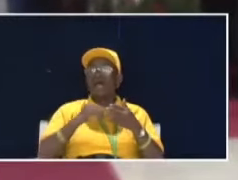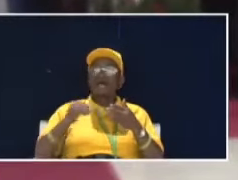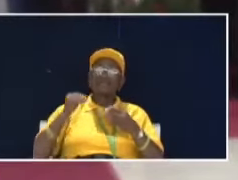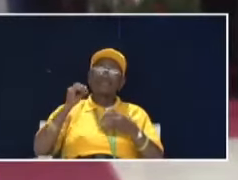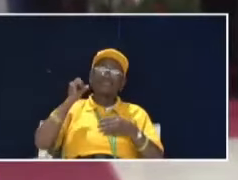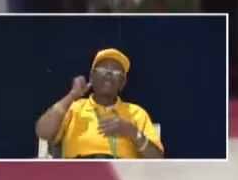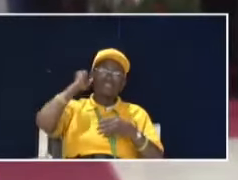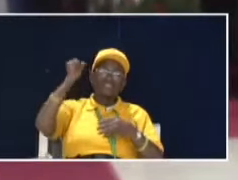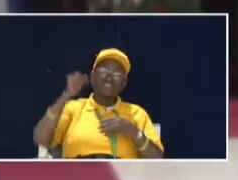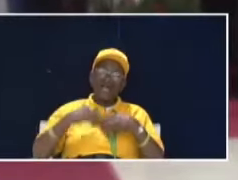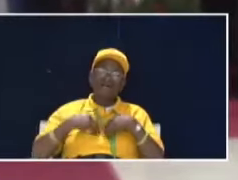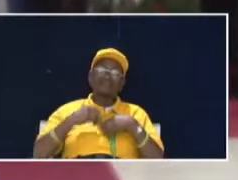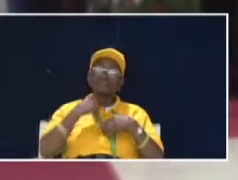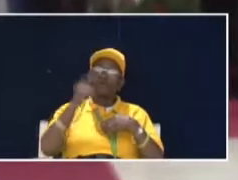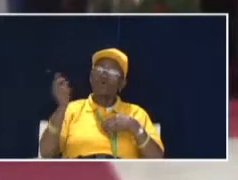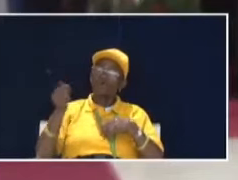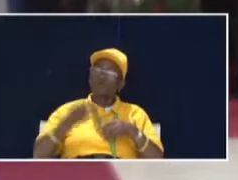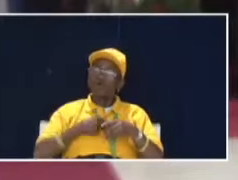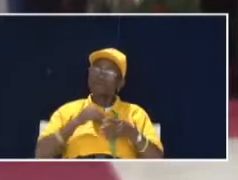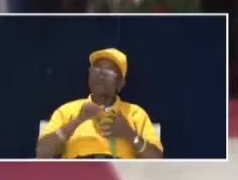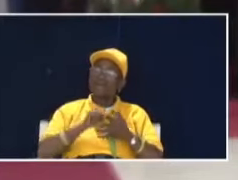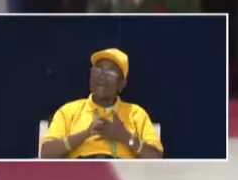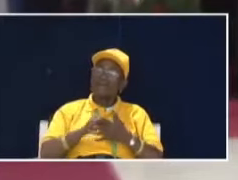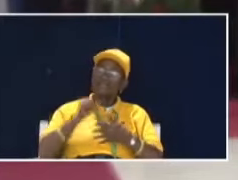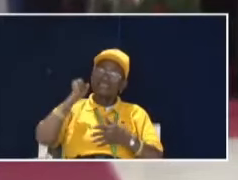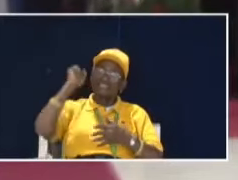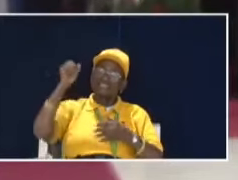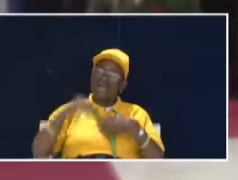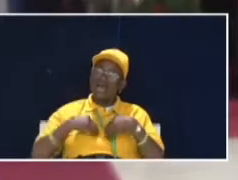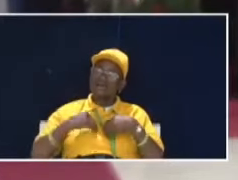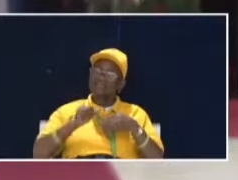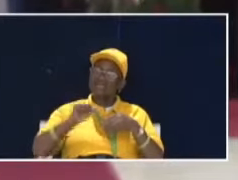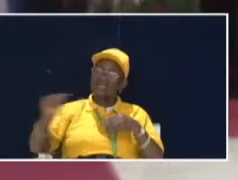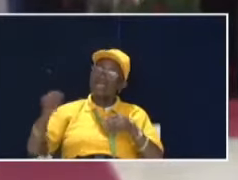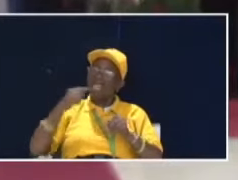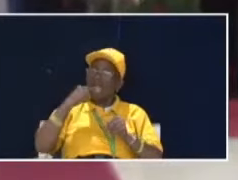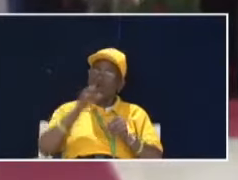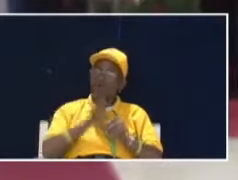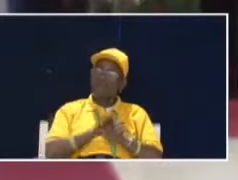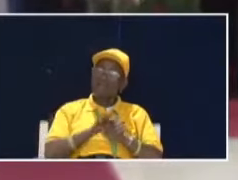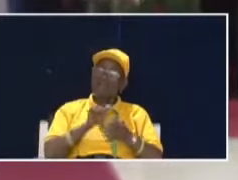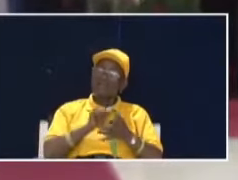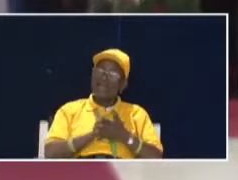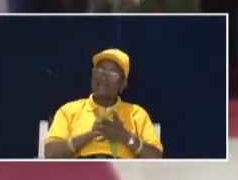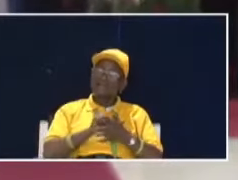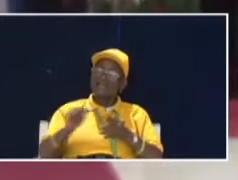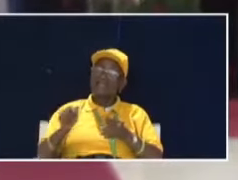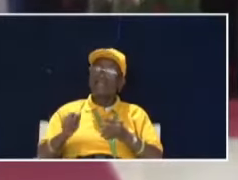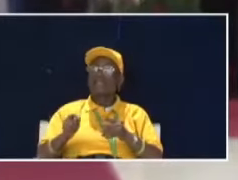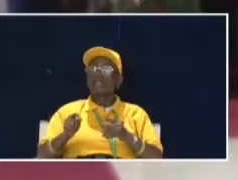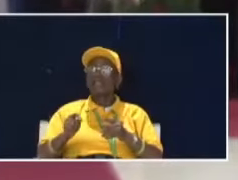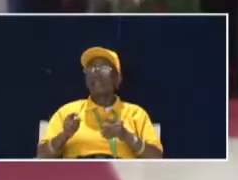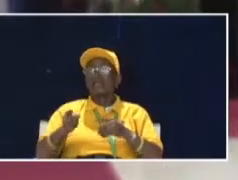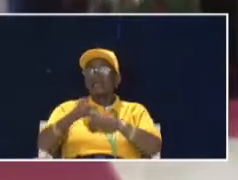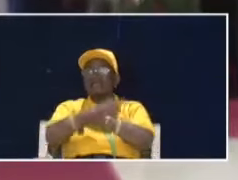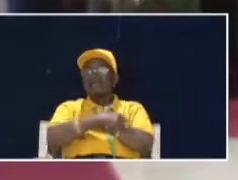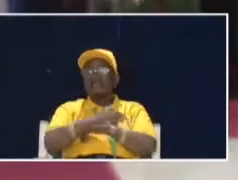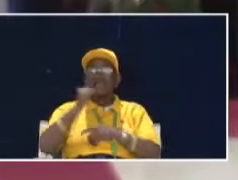us that he has a covenant that the day of delivery will be the day she will